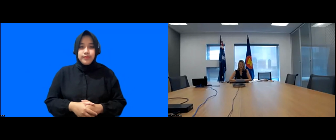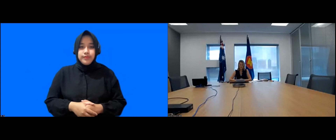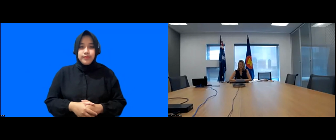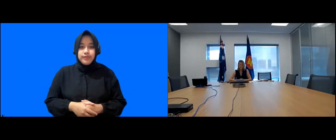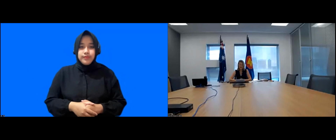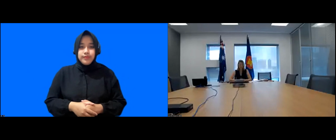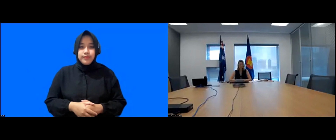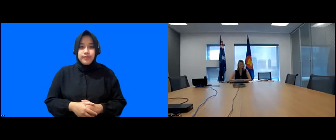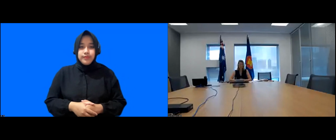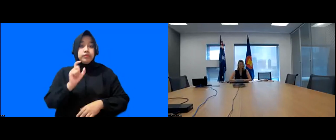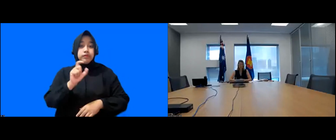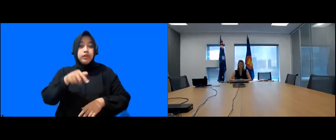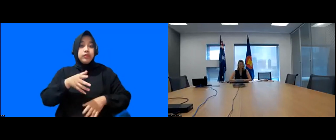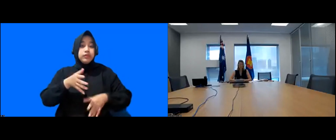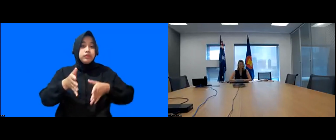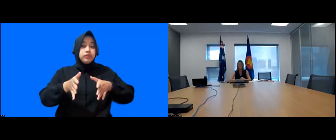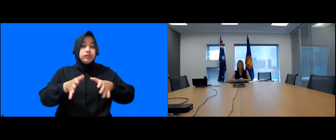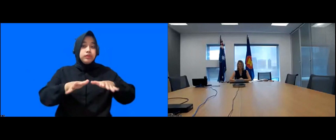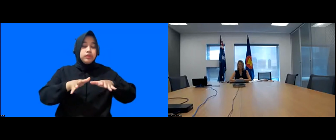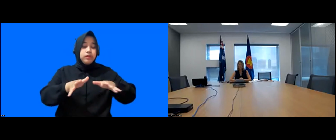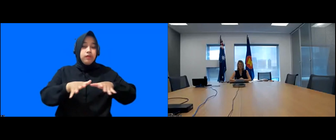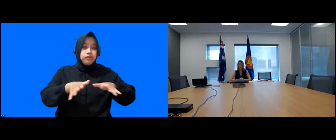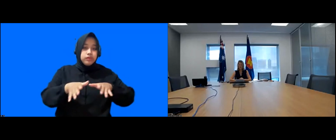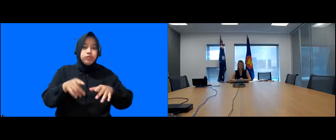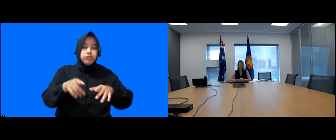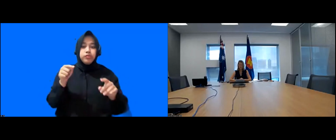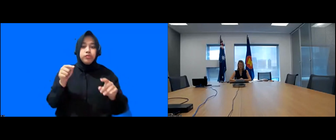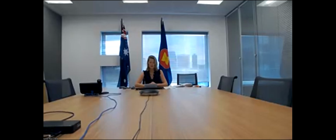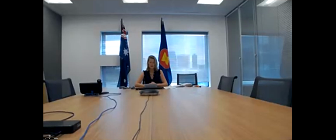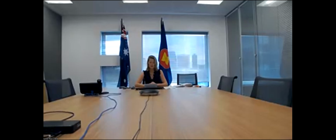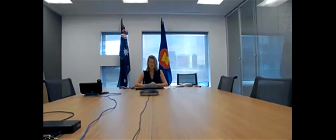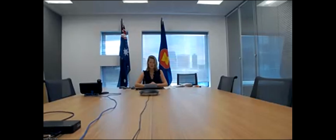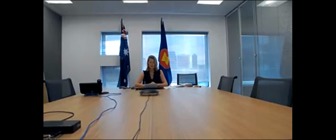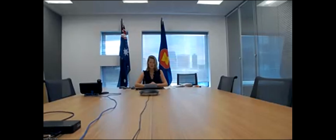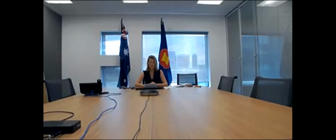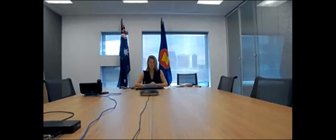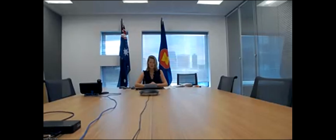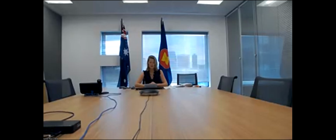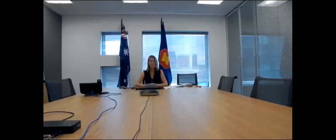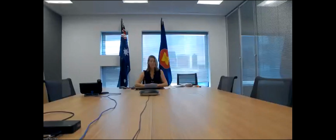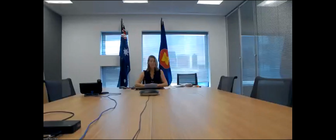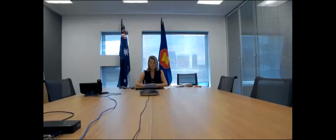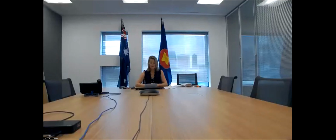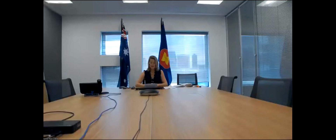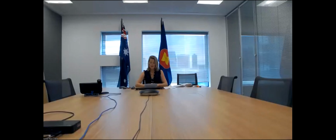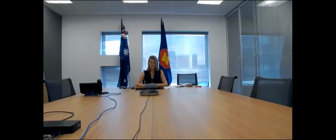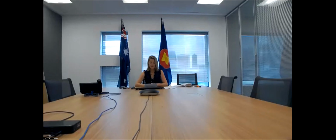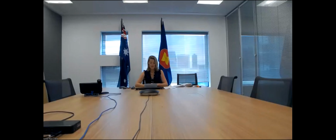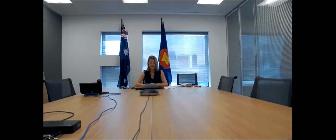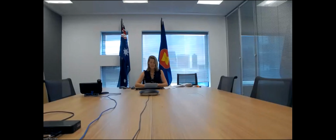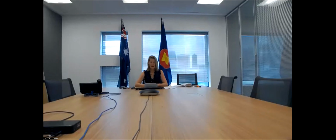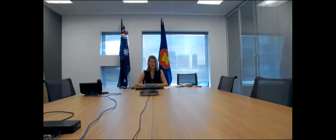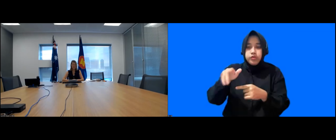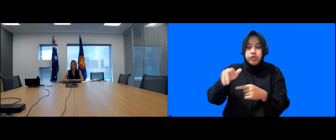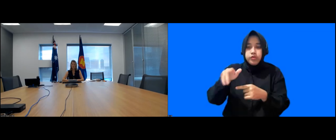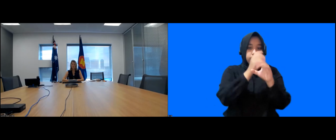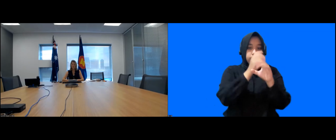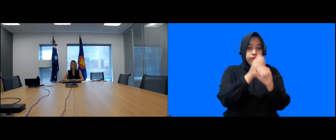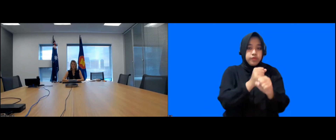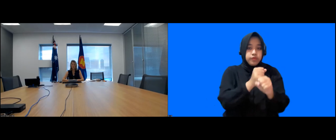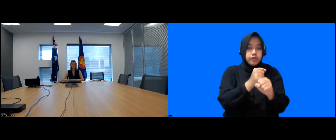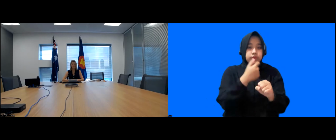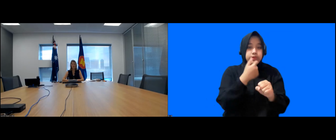review with the aim of raising the bar on resilience and inclusion. Australia's focus on inclusion is also guided by our Development for